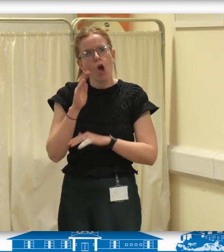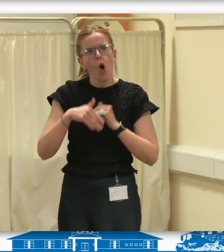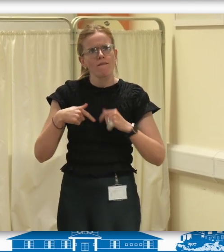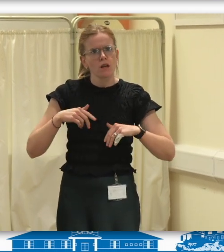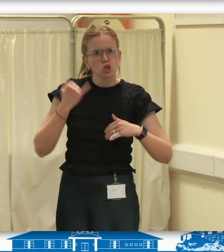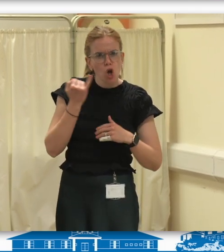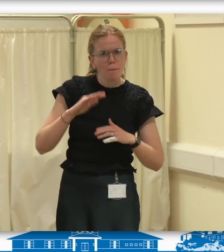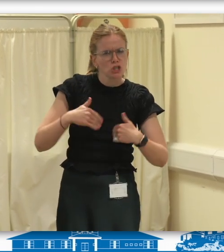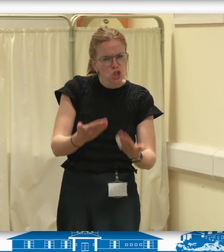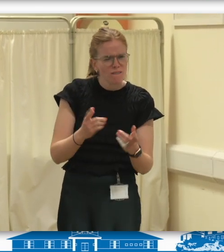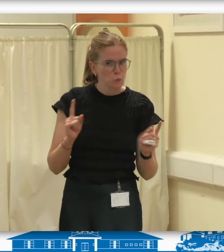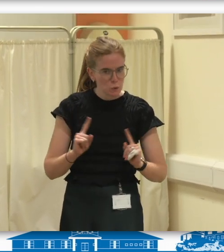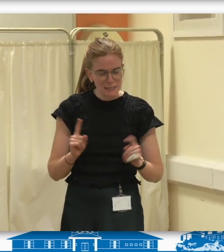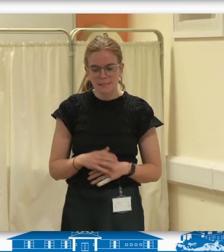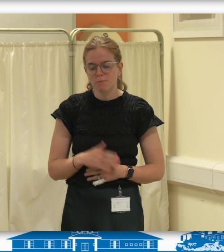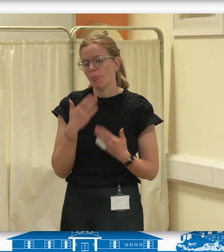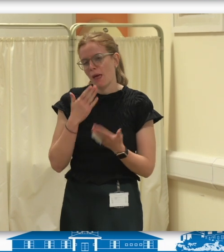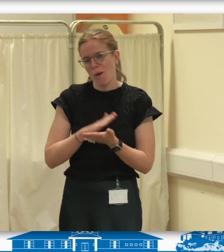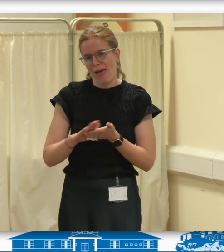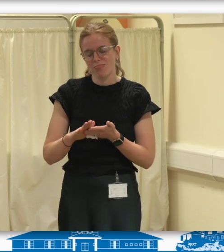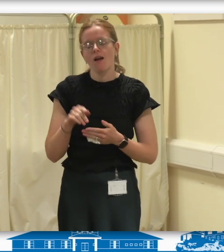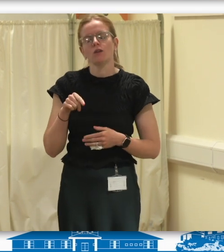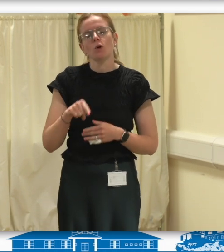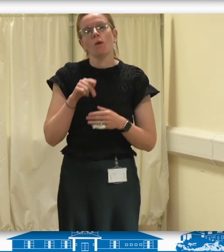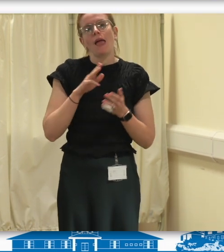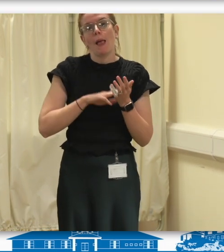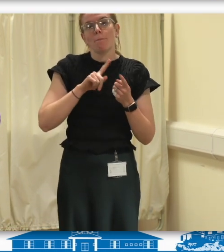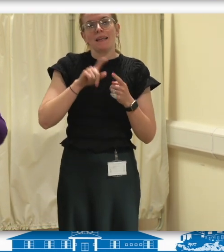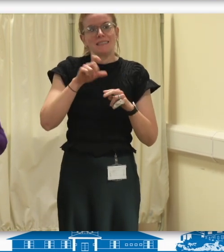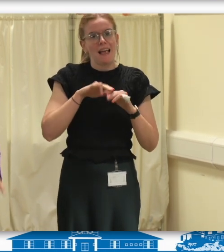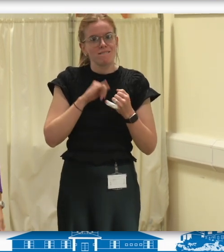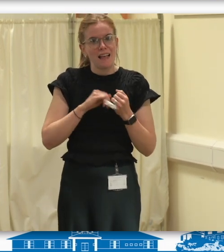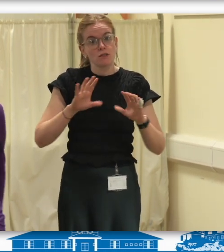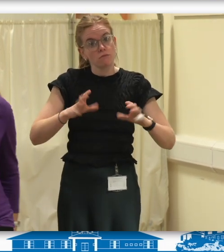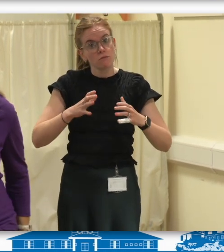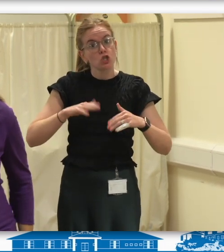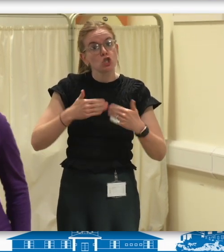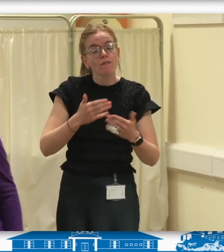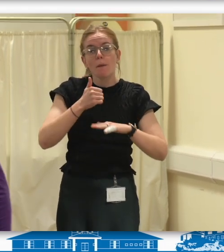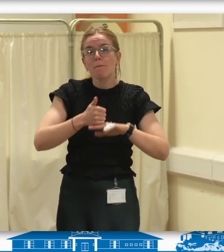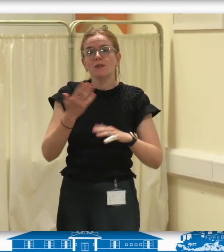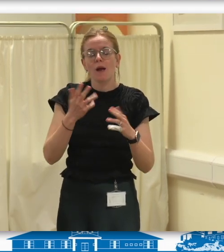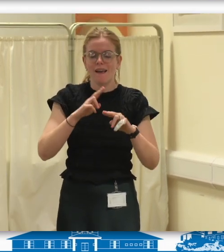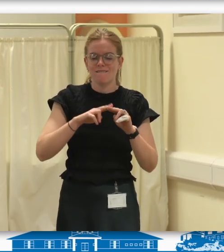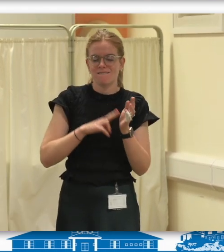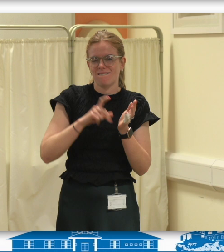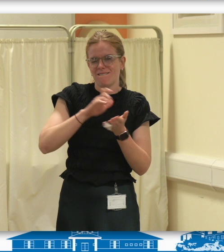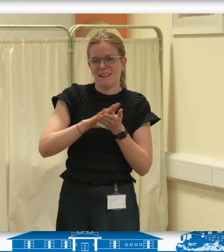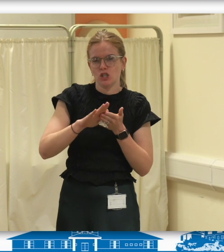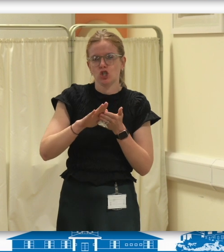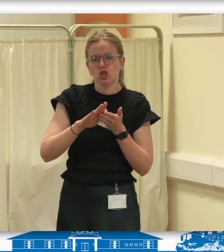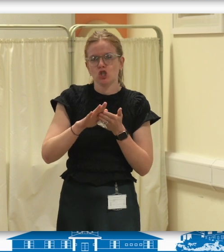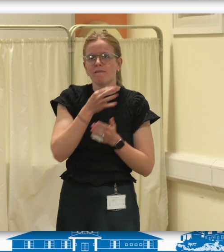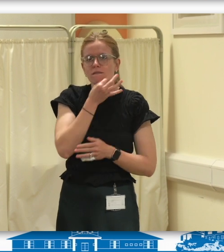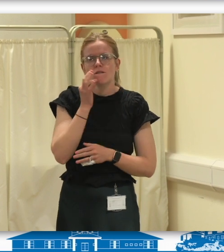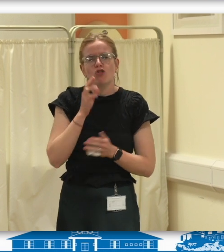Heather. So the Derby ME/CFS service is based at Florence Nightingale Community Hospital, which is on London